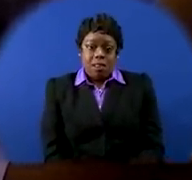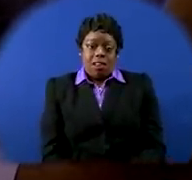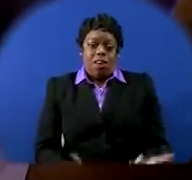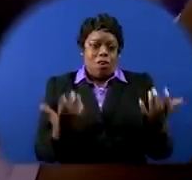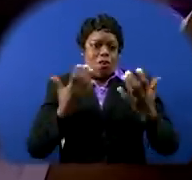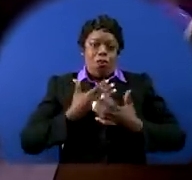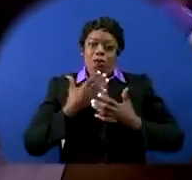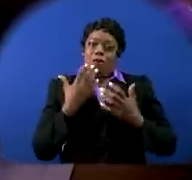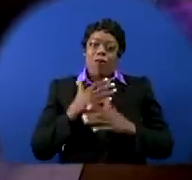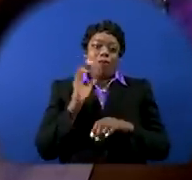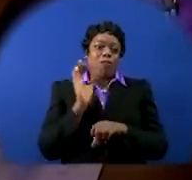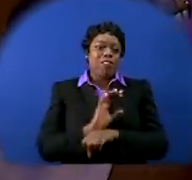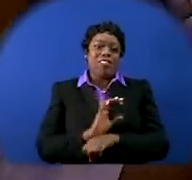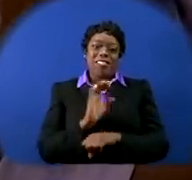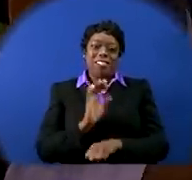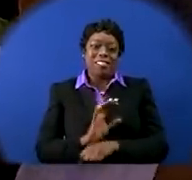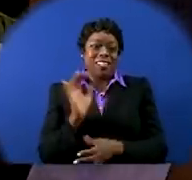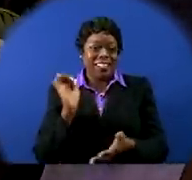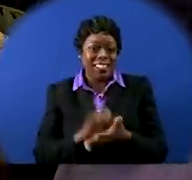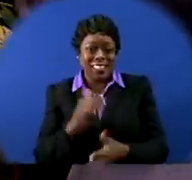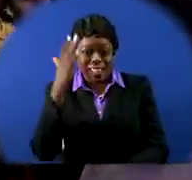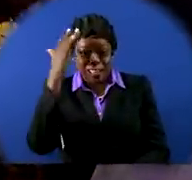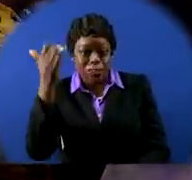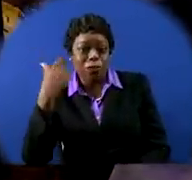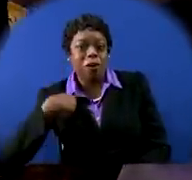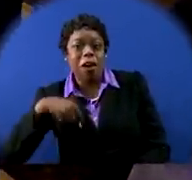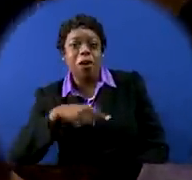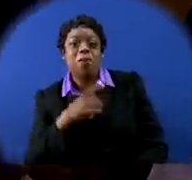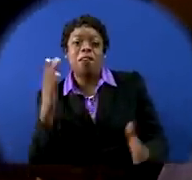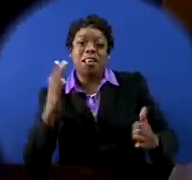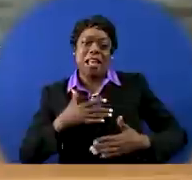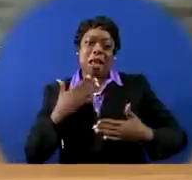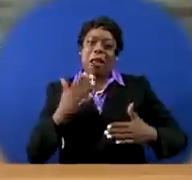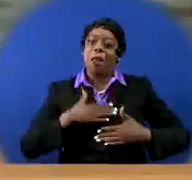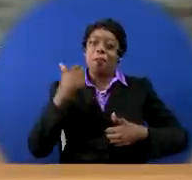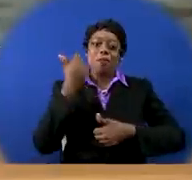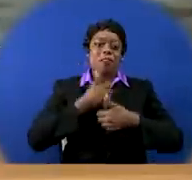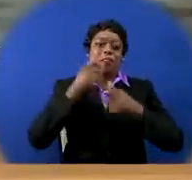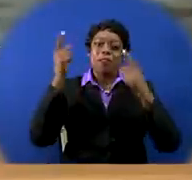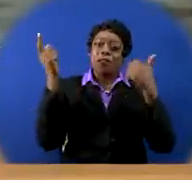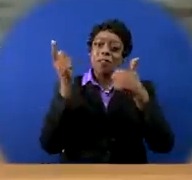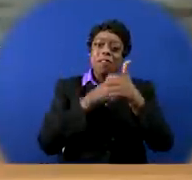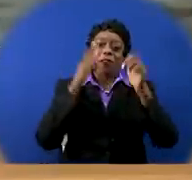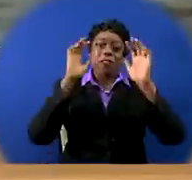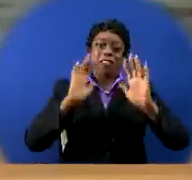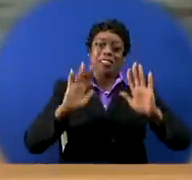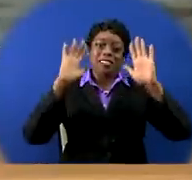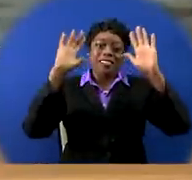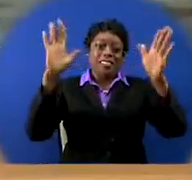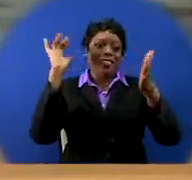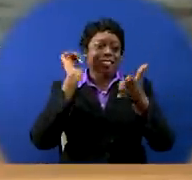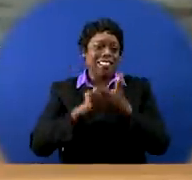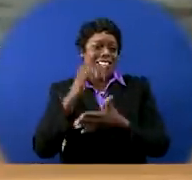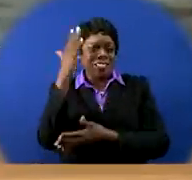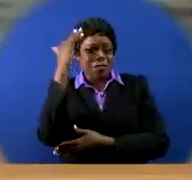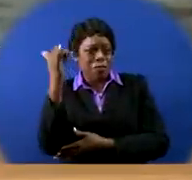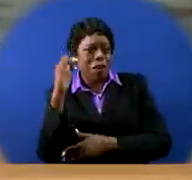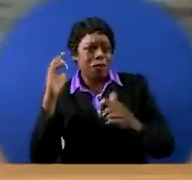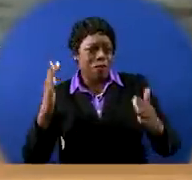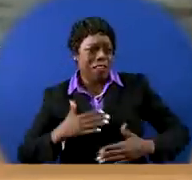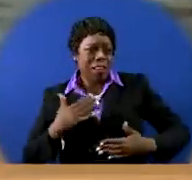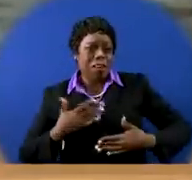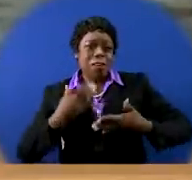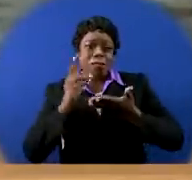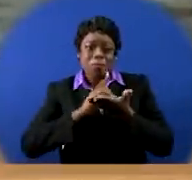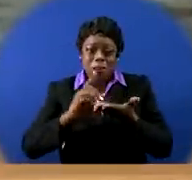Oh, church, that's why we get happy every first Sunday. That's why we get happy during Holy Week. That's why we